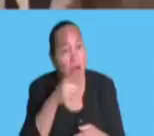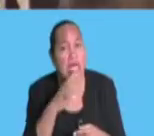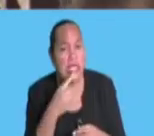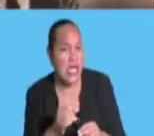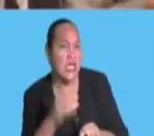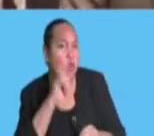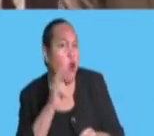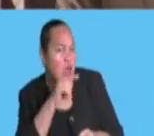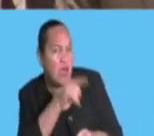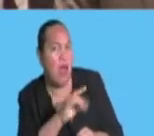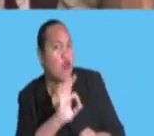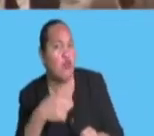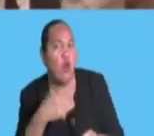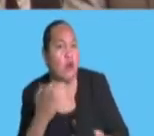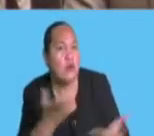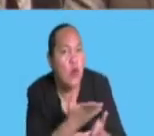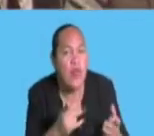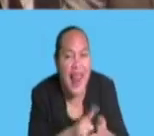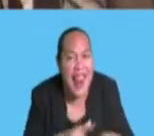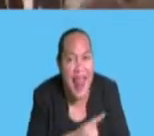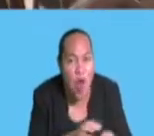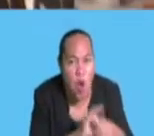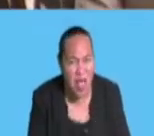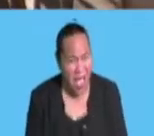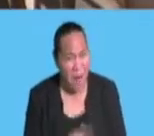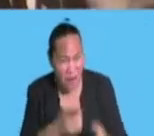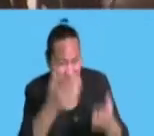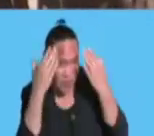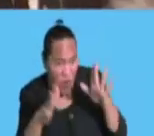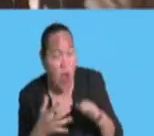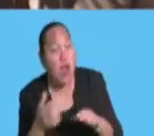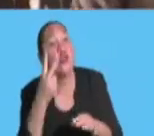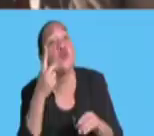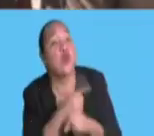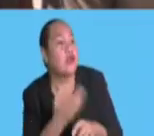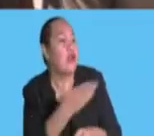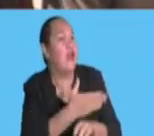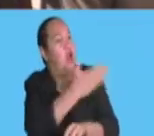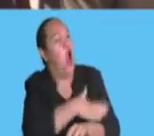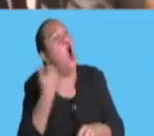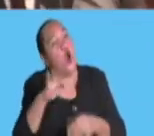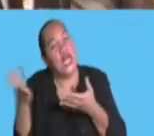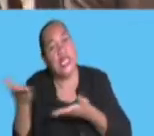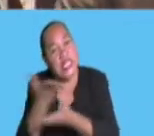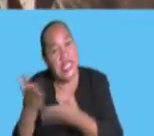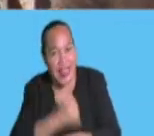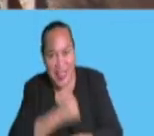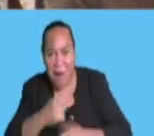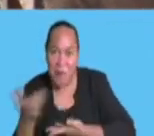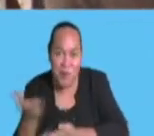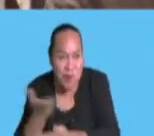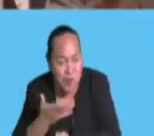landowners. He said that yesterday. Little does he know that consultation took place 2 weeks before that. Consultation has